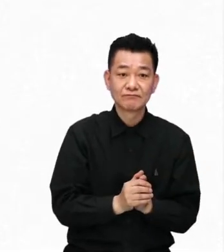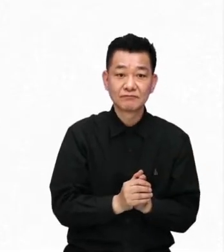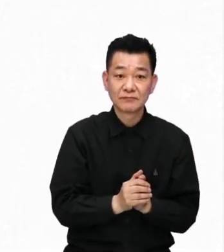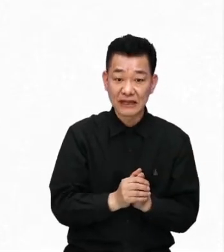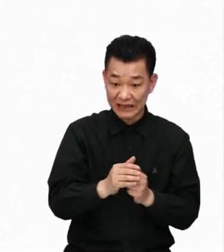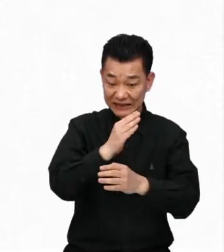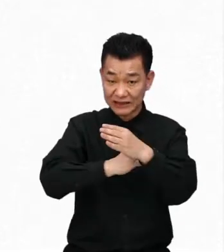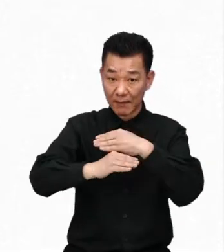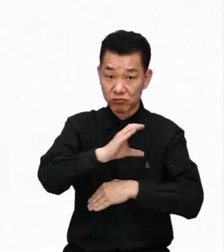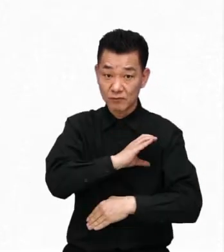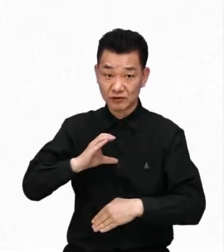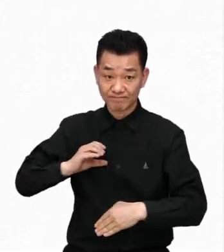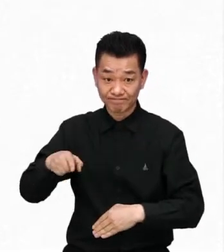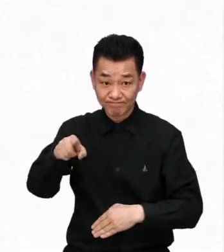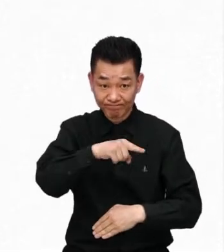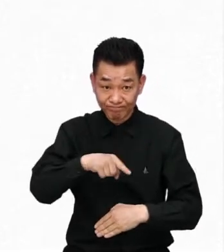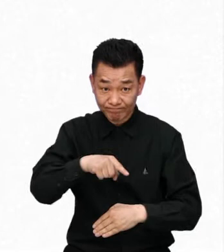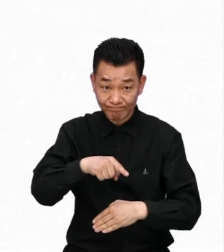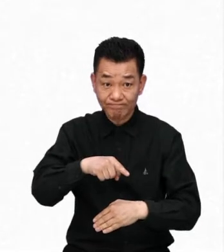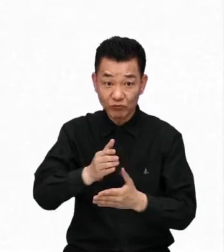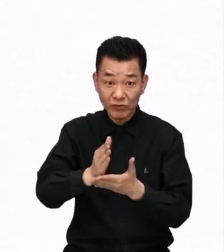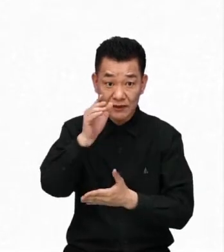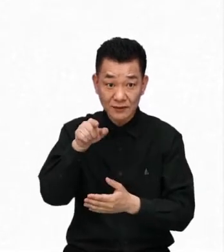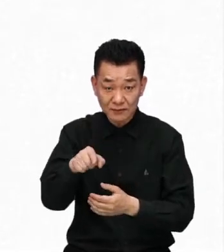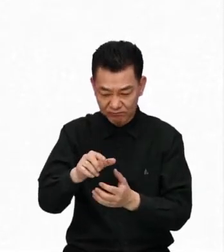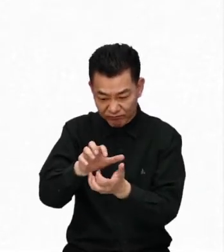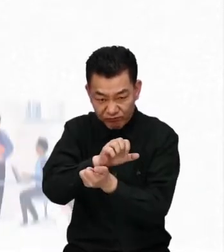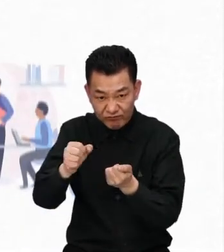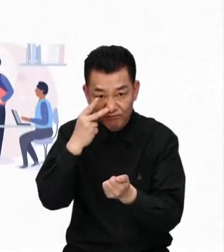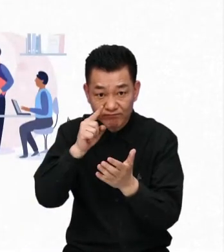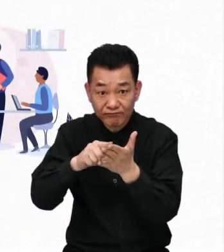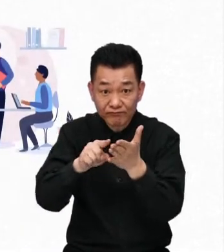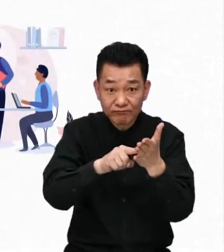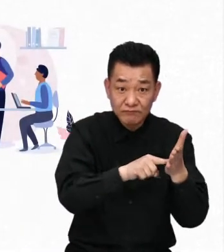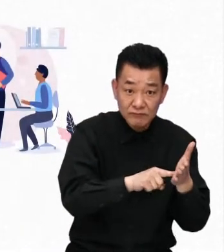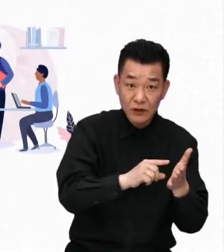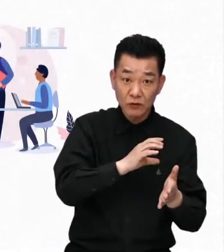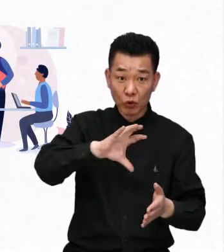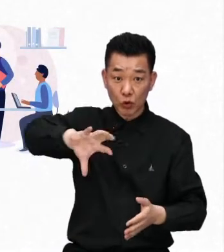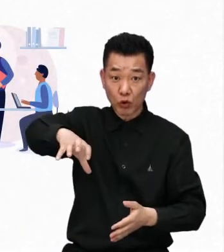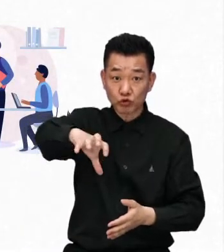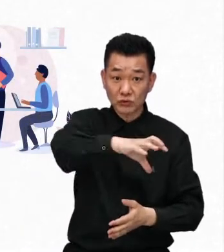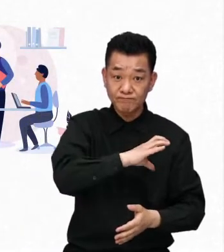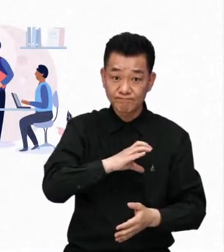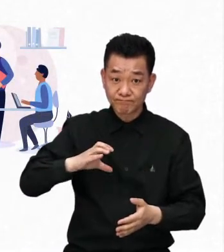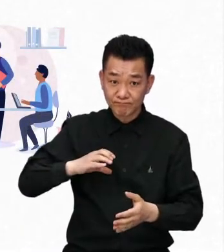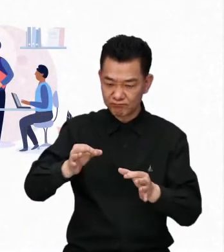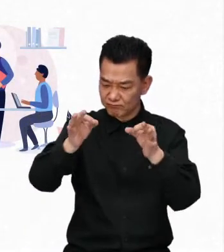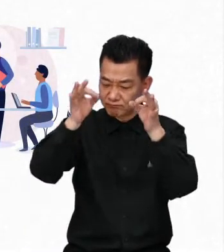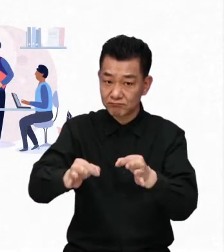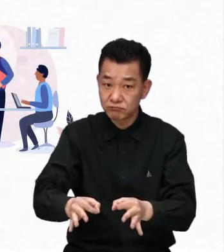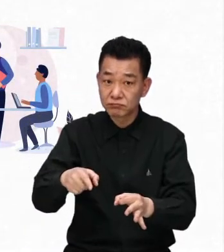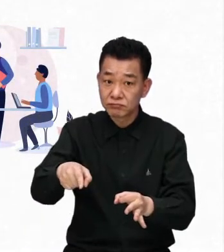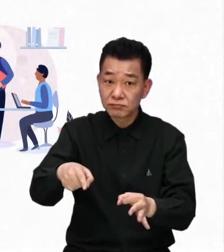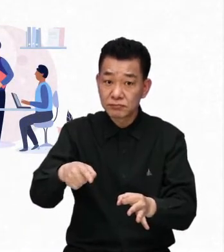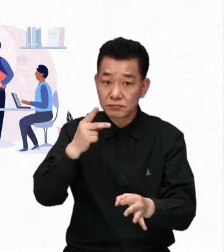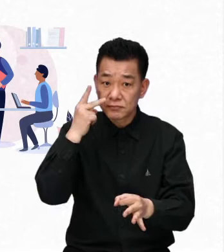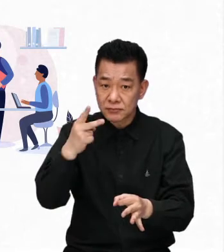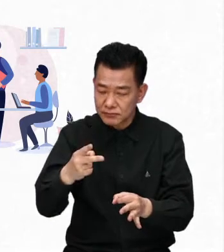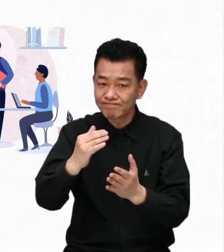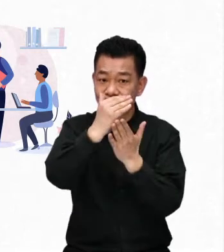Convention can communicate such violation to the committee, and state party shall recognize the competence of the committee.